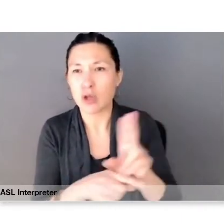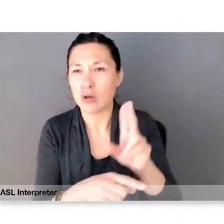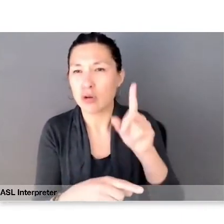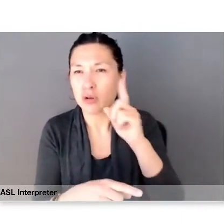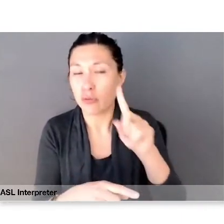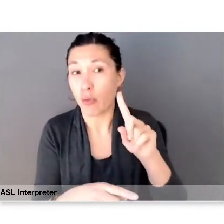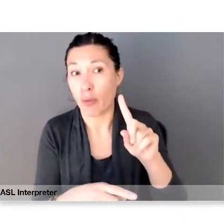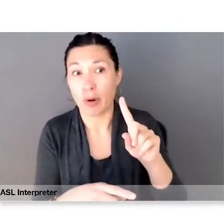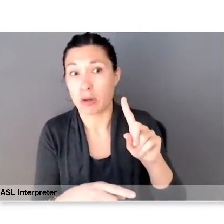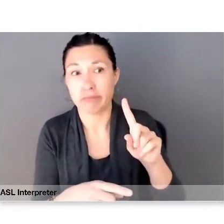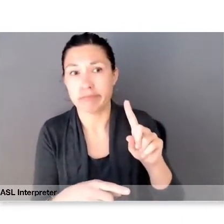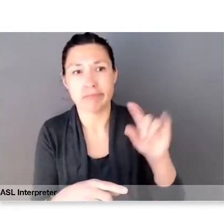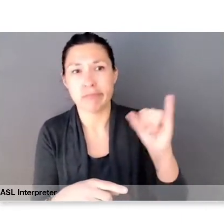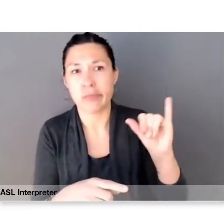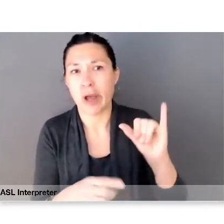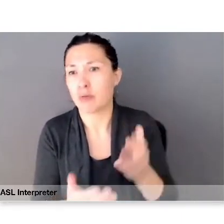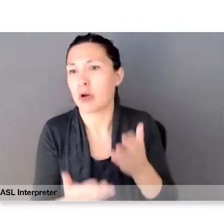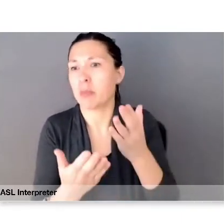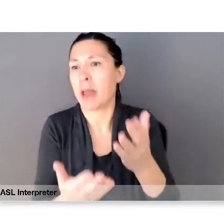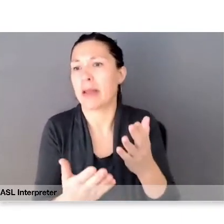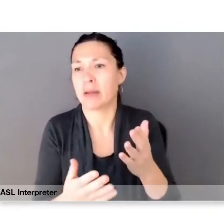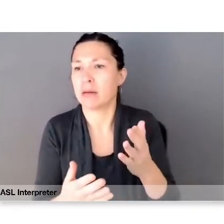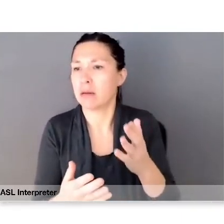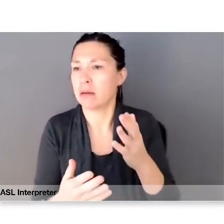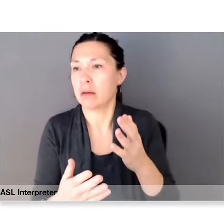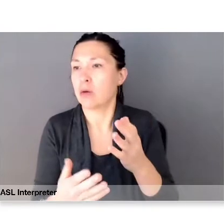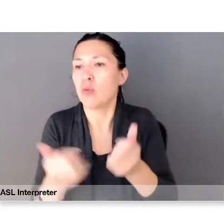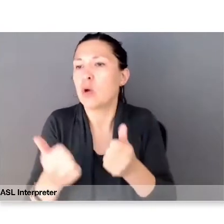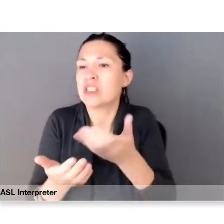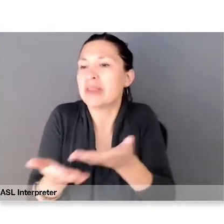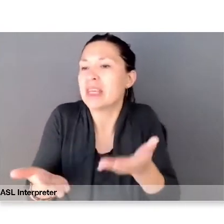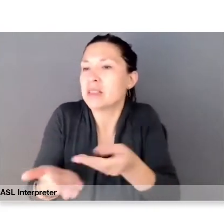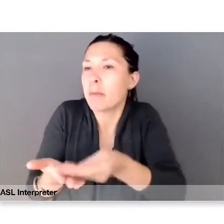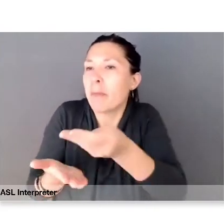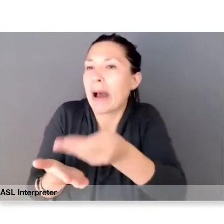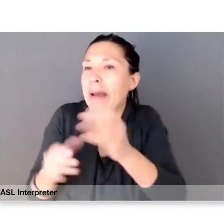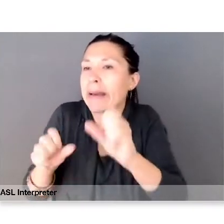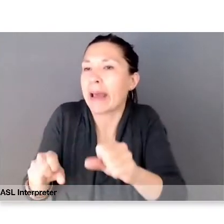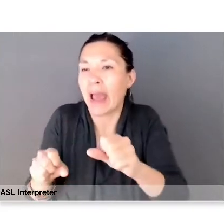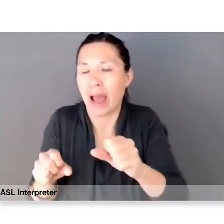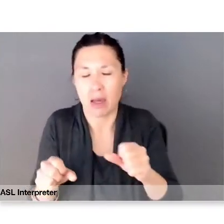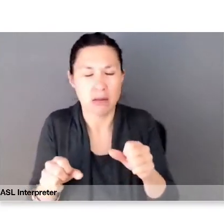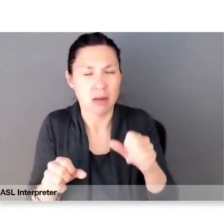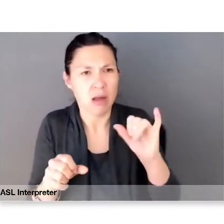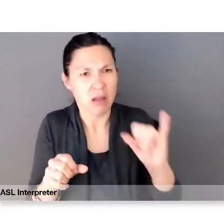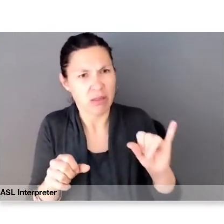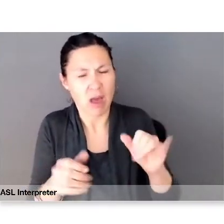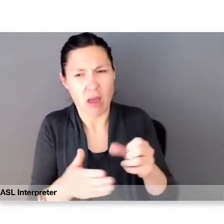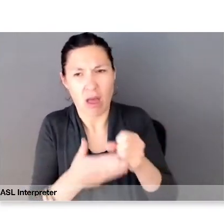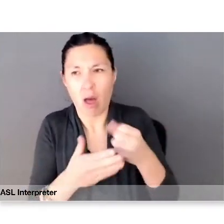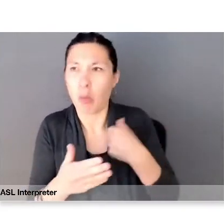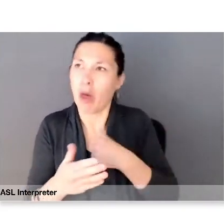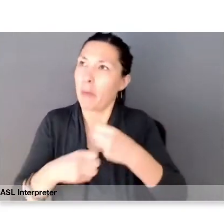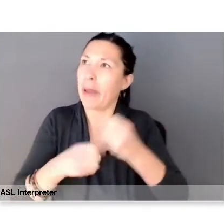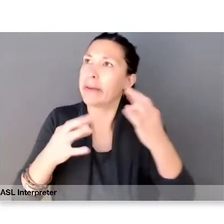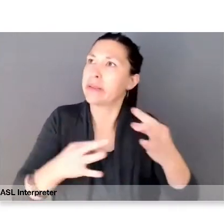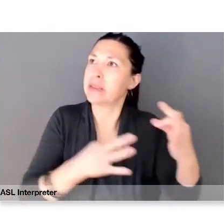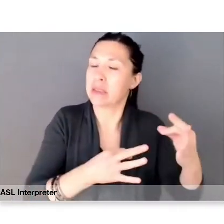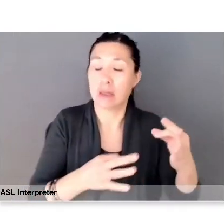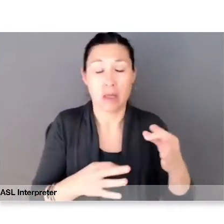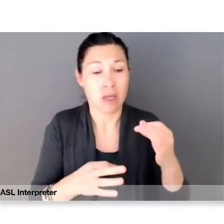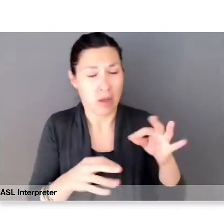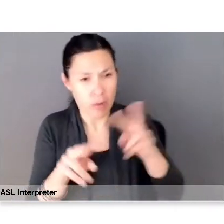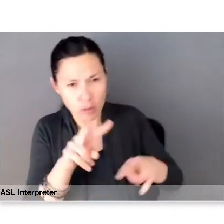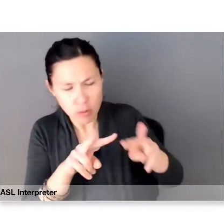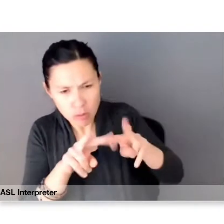for purchases or songs and so forth. At the same time, when you look at how collaborative filtering algorithms work, these